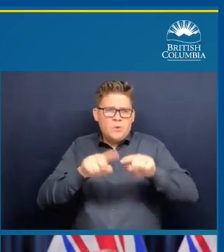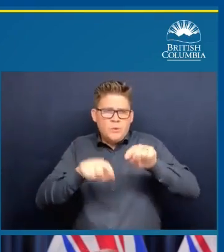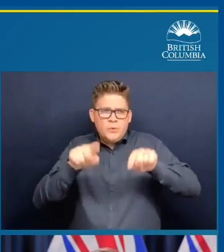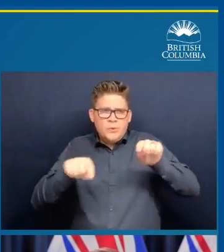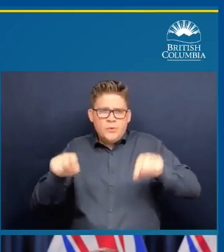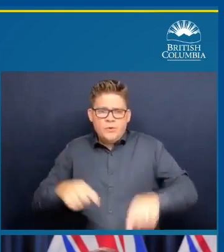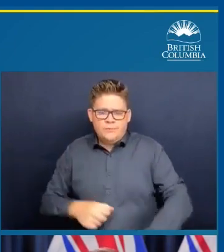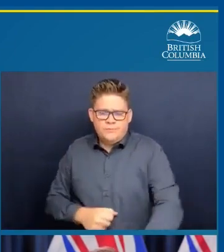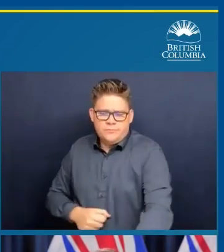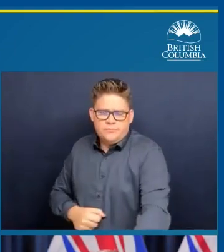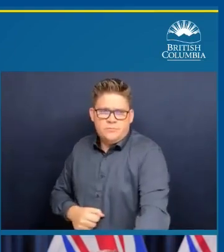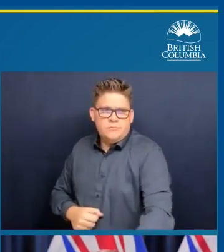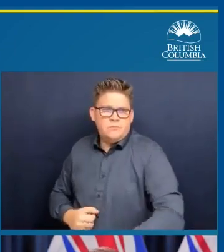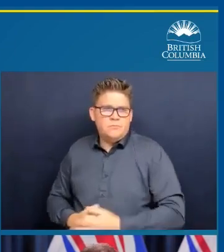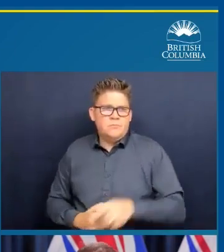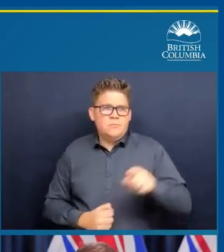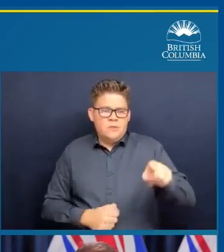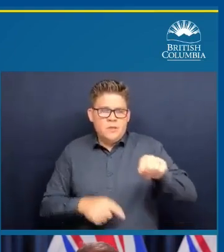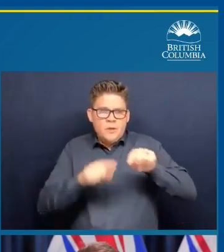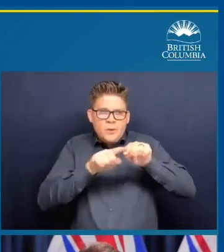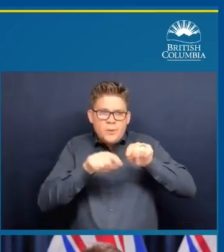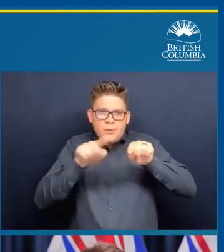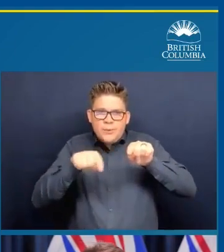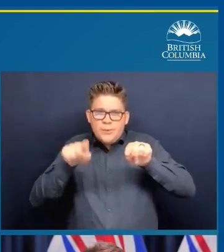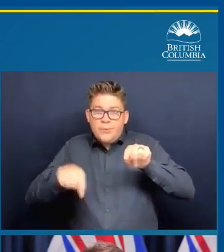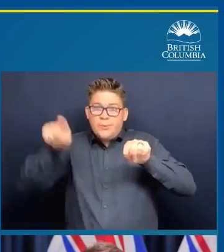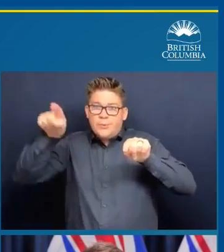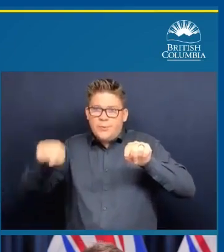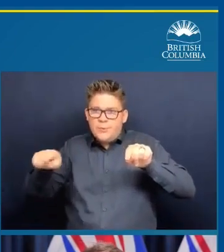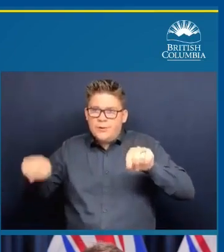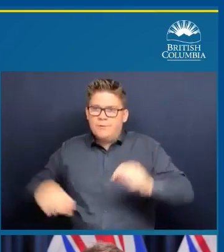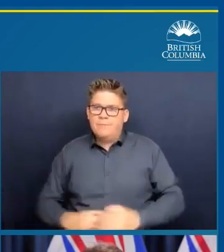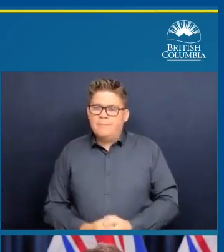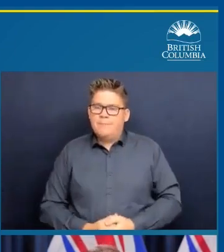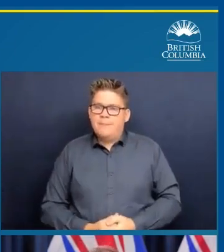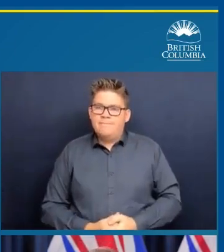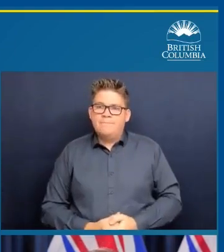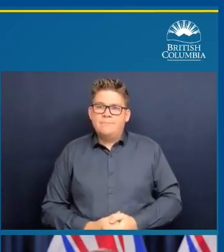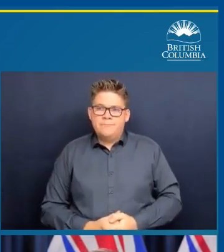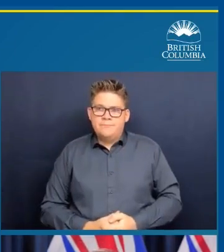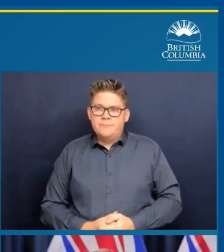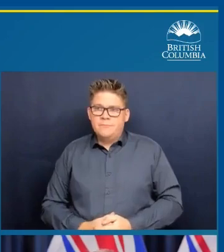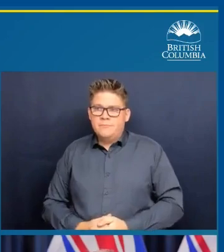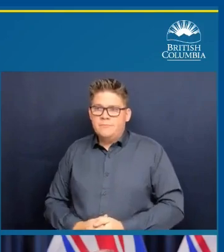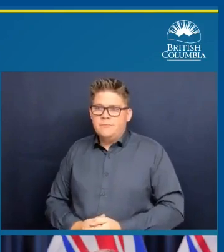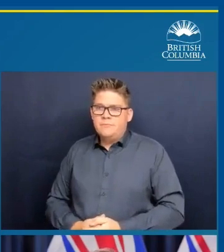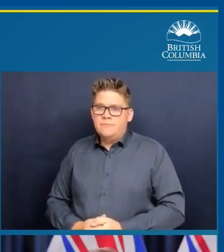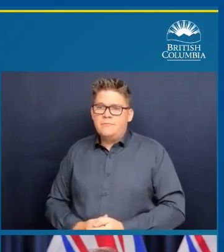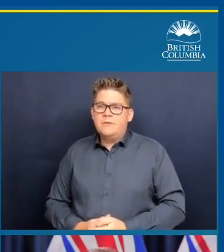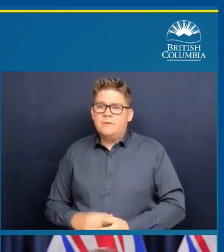we have amongst children's high acuity beds and neonatal intensive care